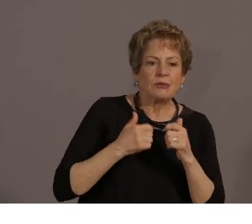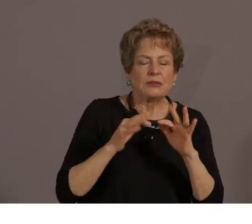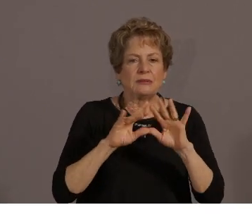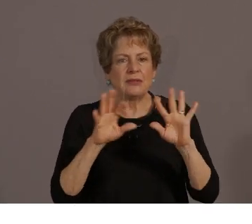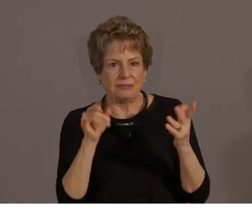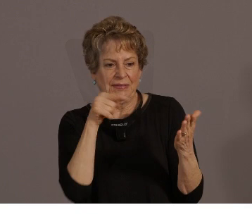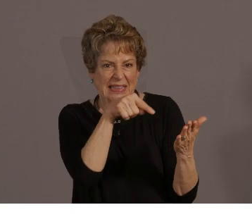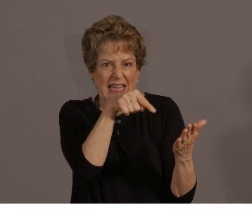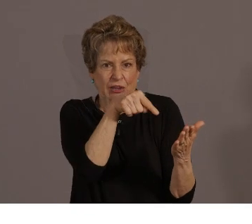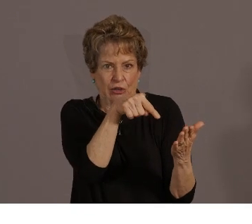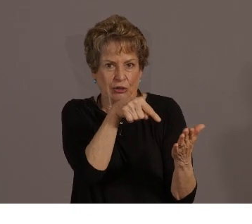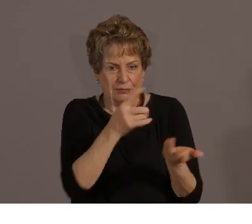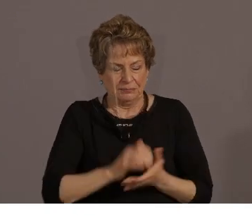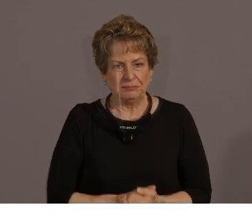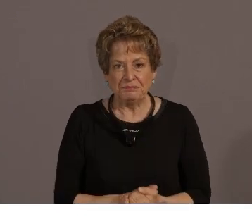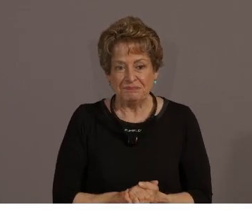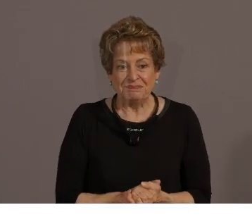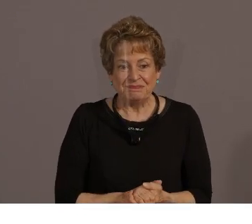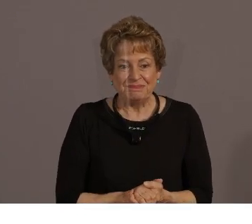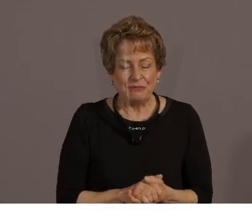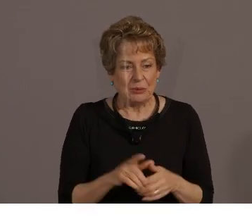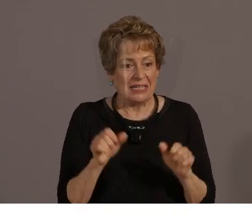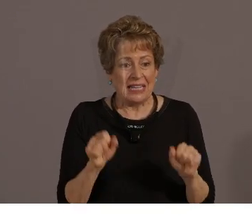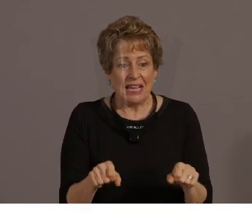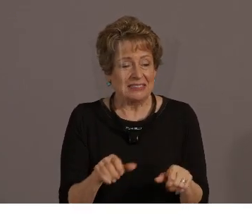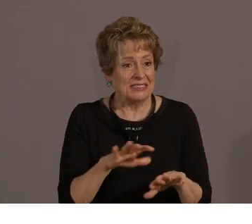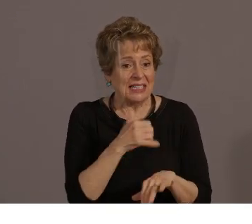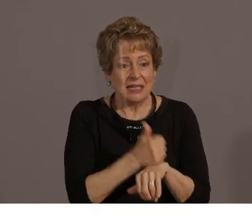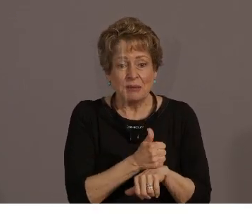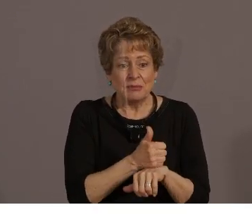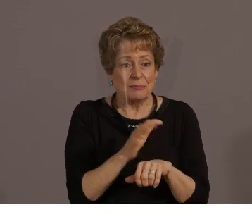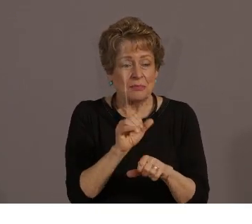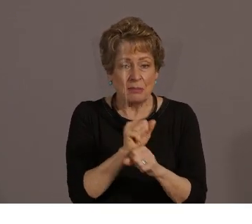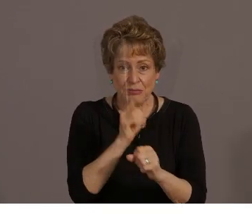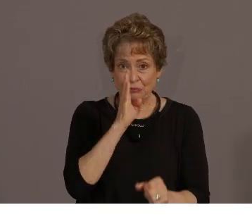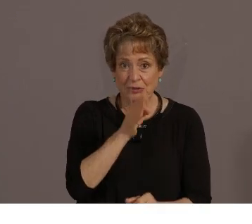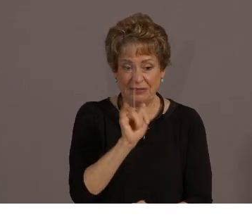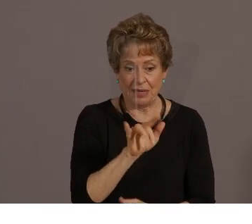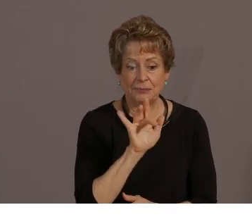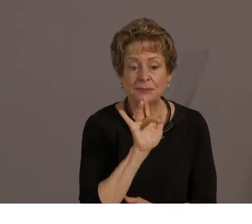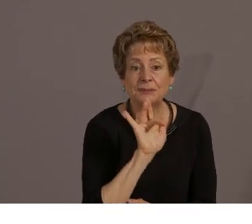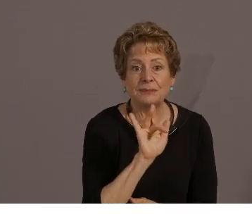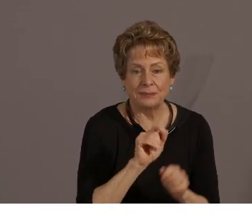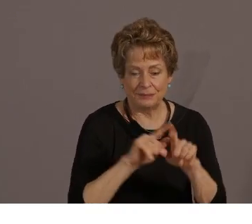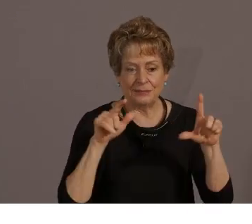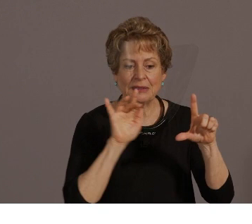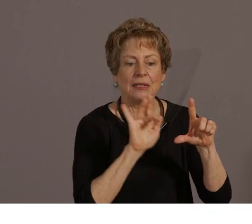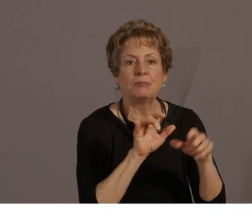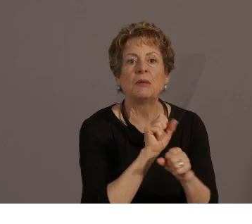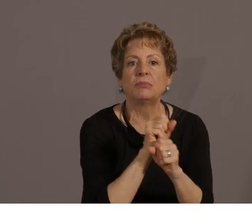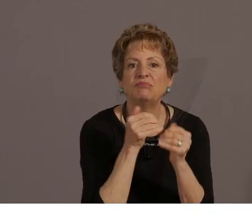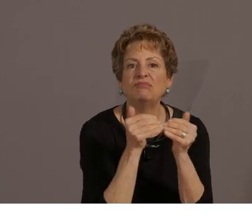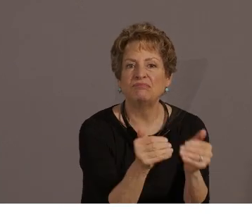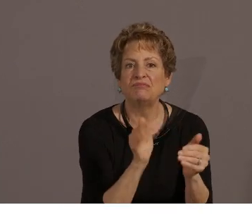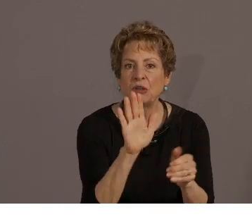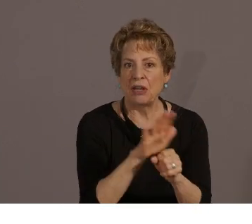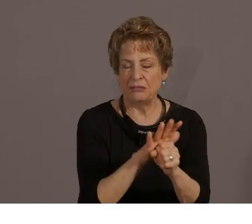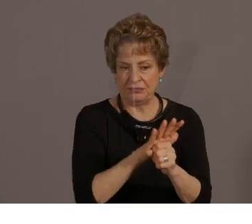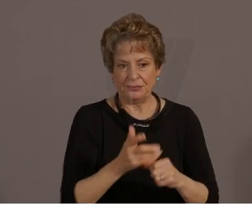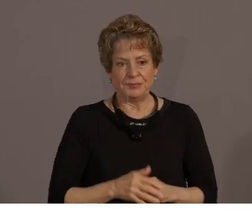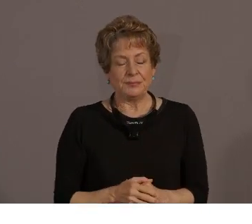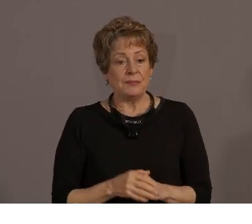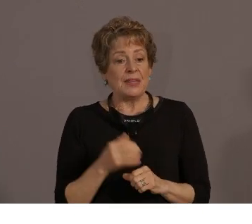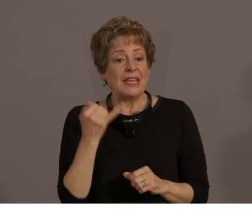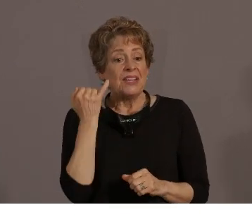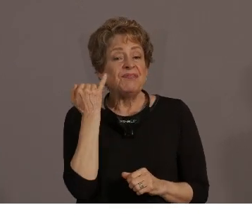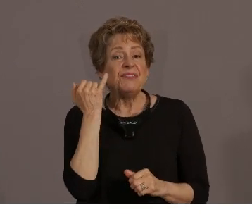so that you can directly schedule at that site. If you are not comfortable using the internet or don't have